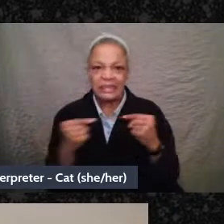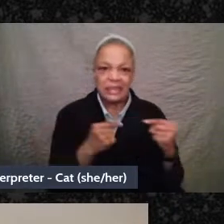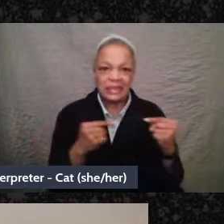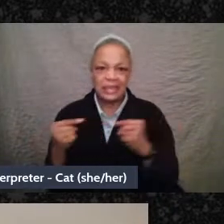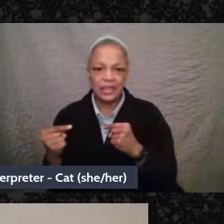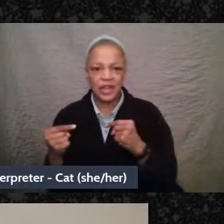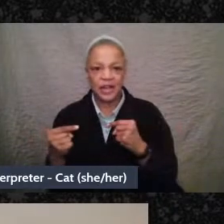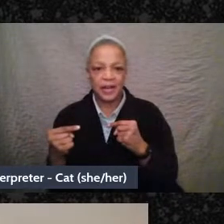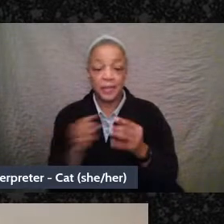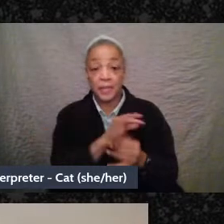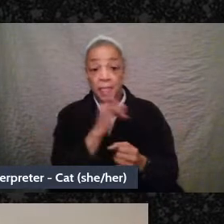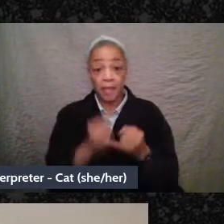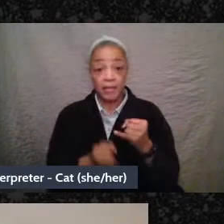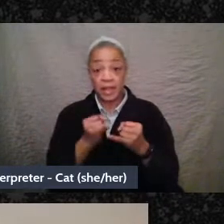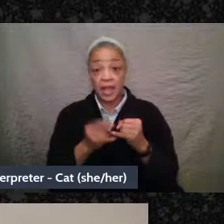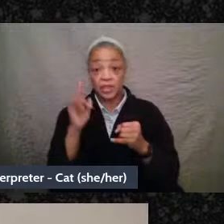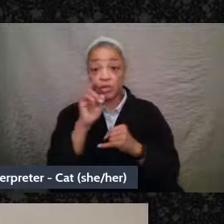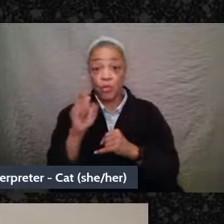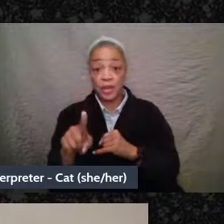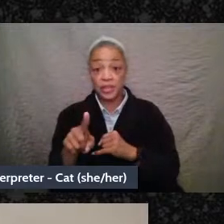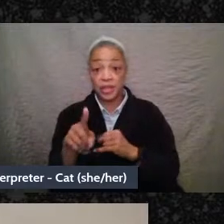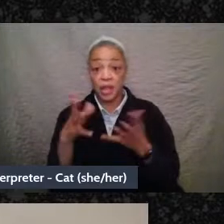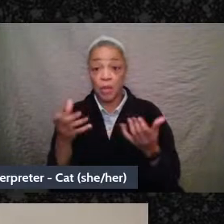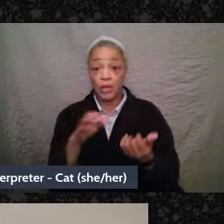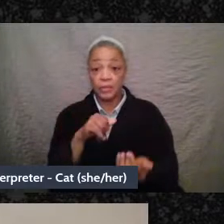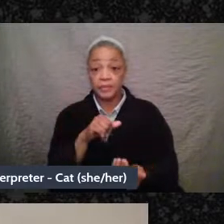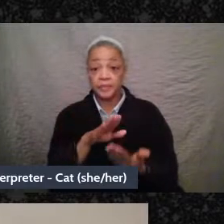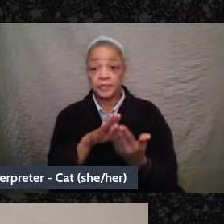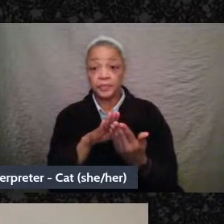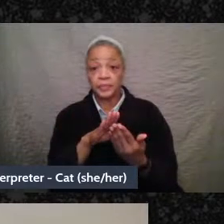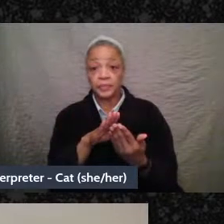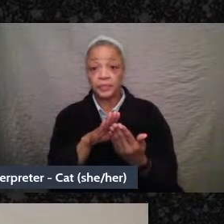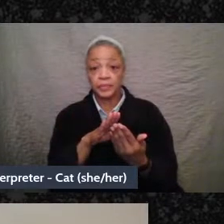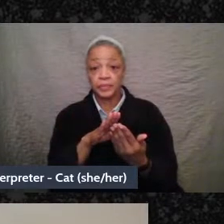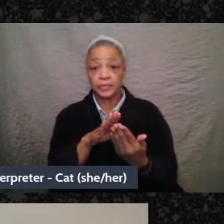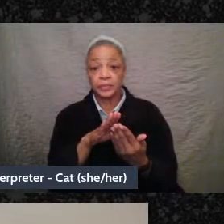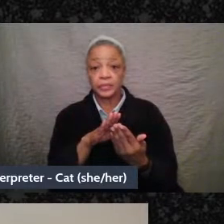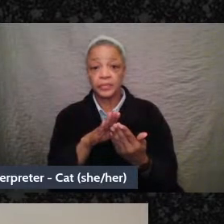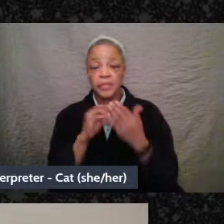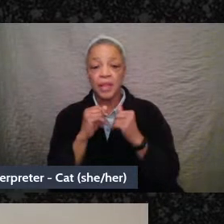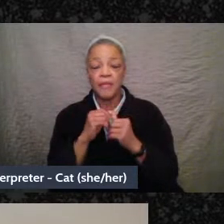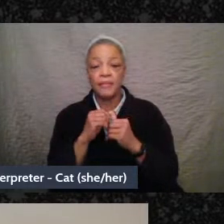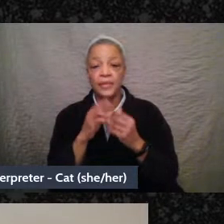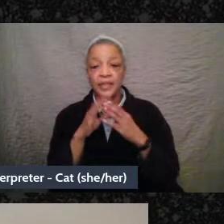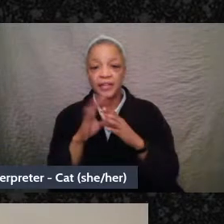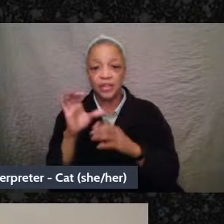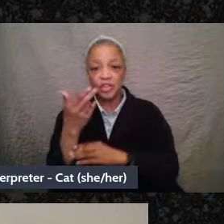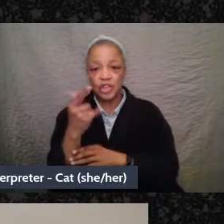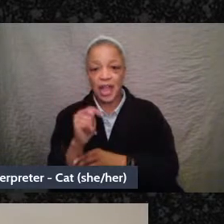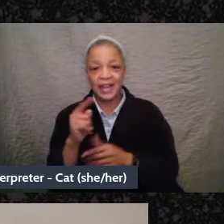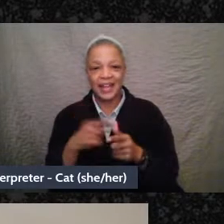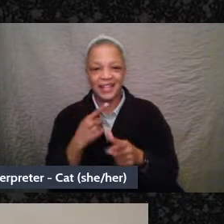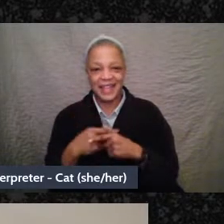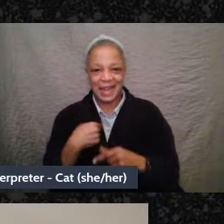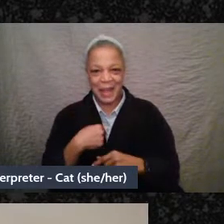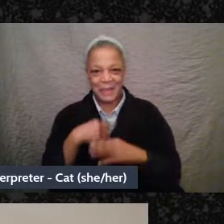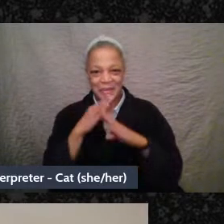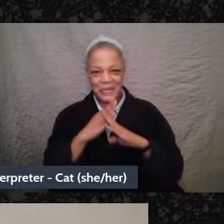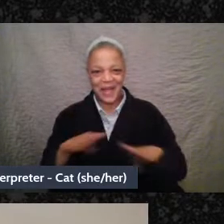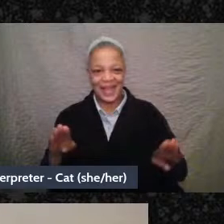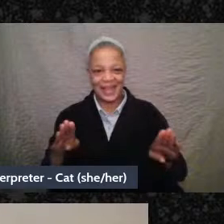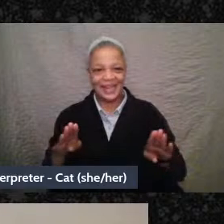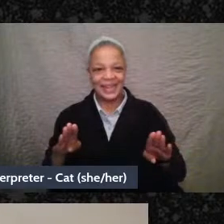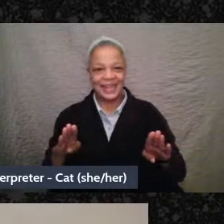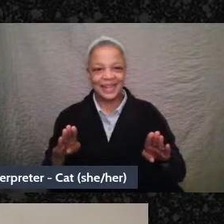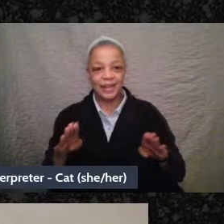in the last question I want to just quickly touch on in the chat and then be quiet is